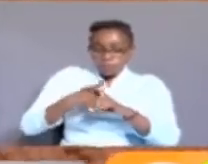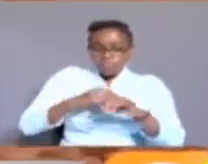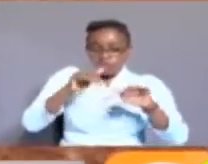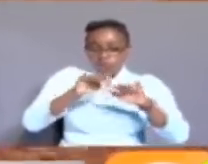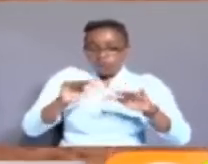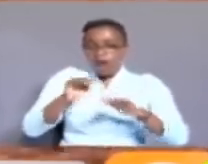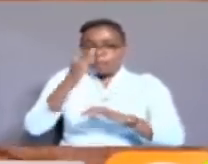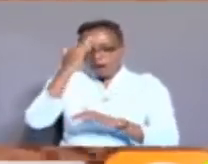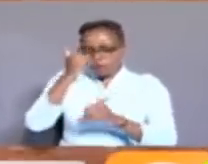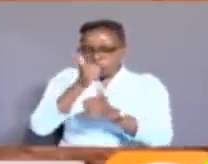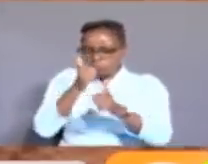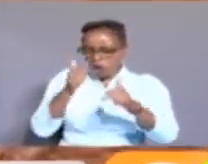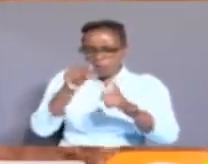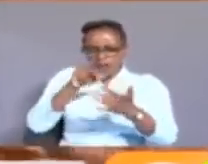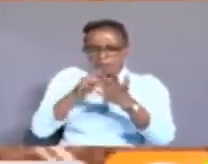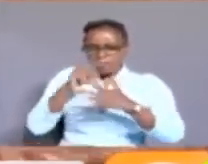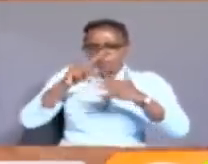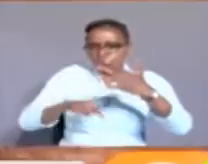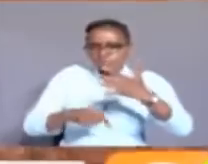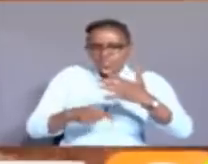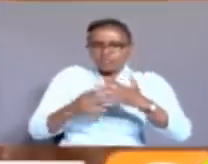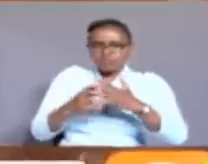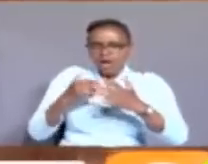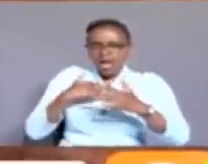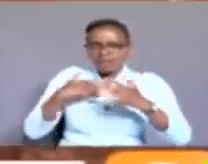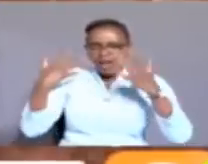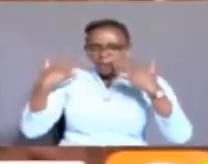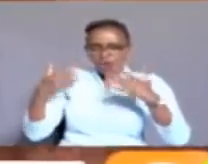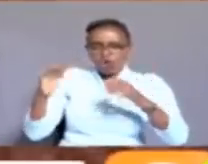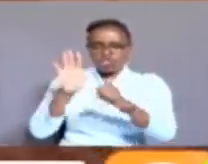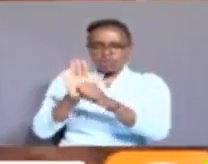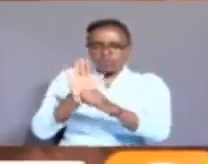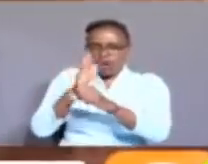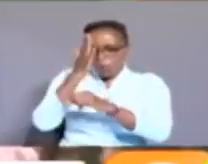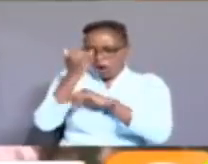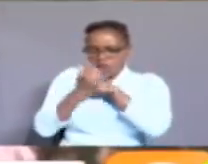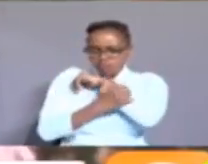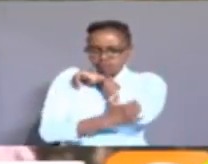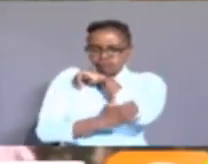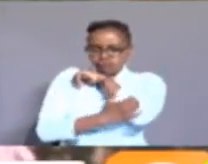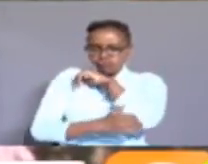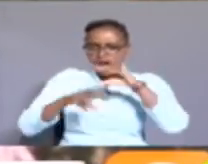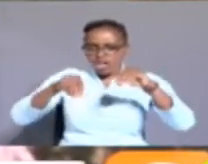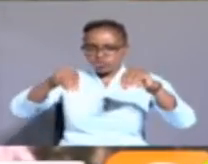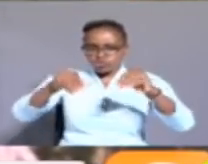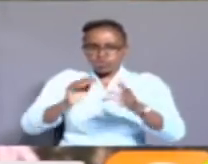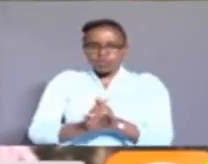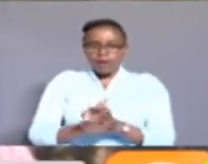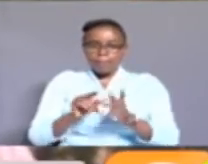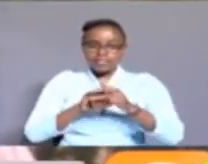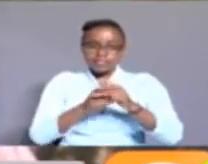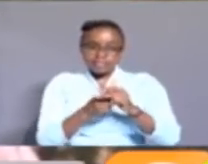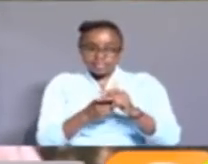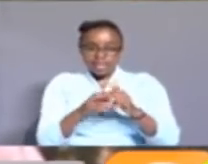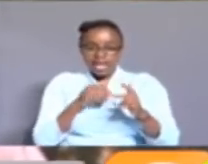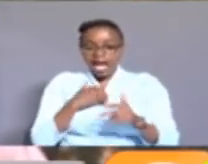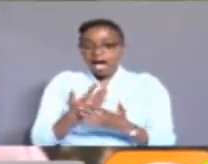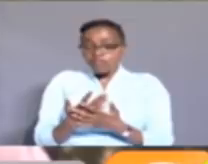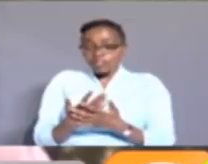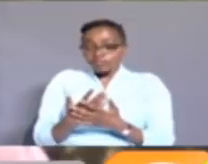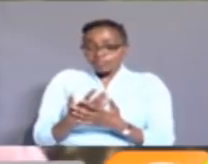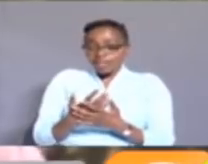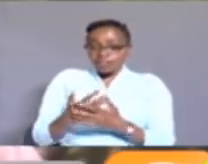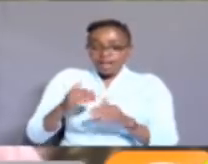just too well what it means to suffer huge losses due to poor soils. When I started, because I started with virgin land,